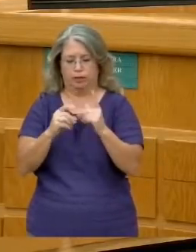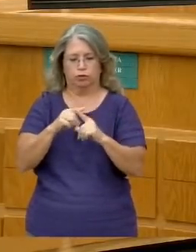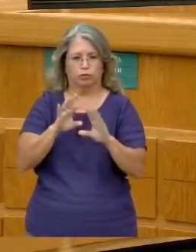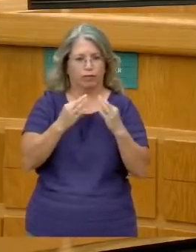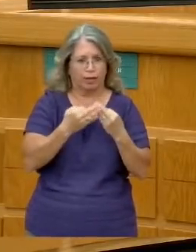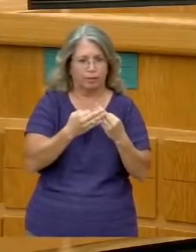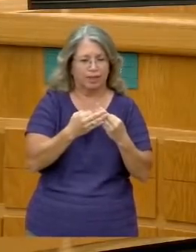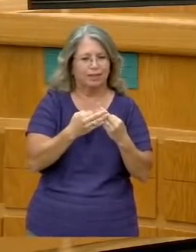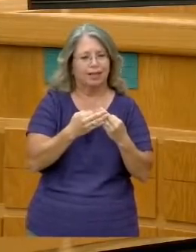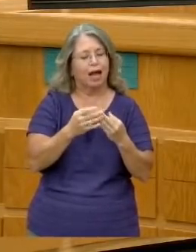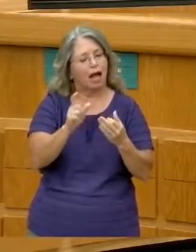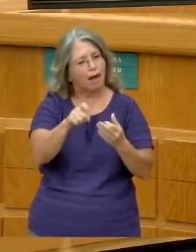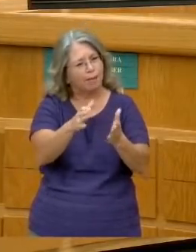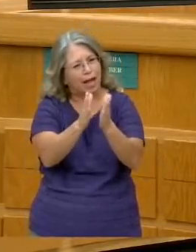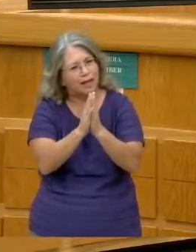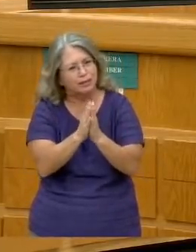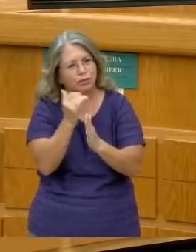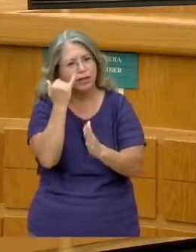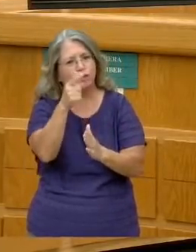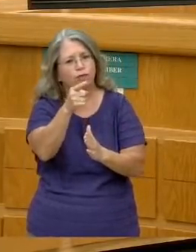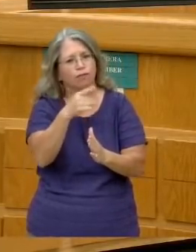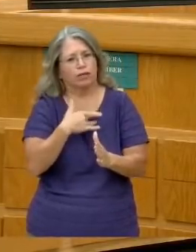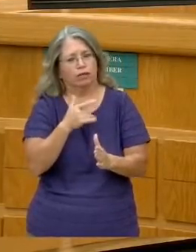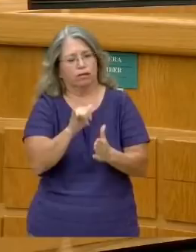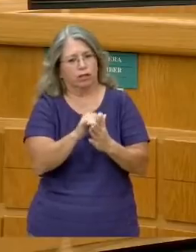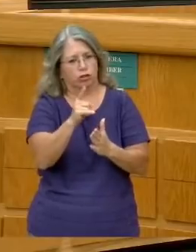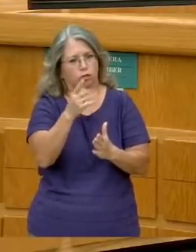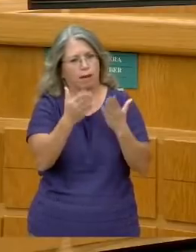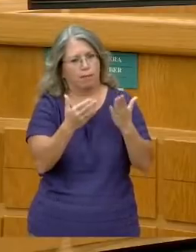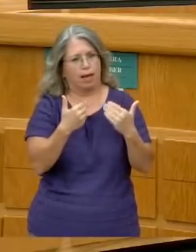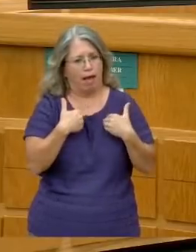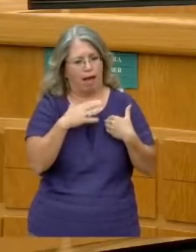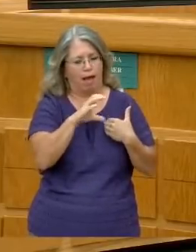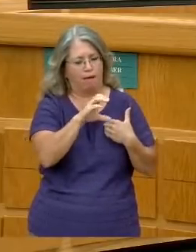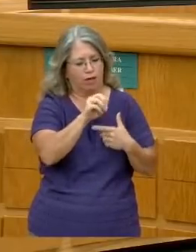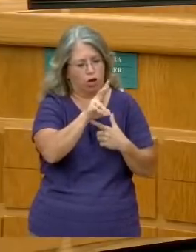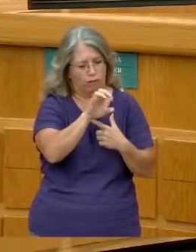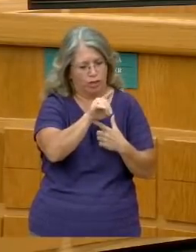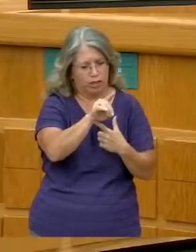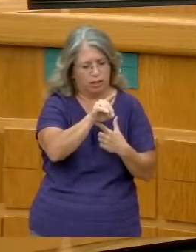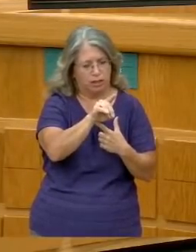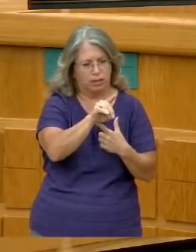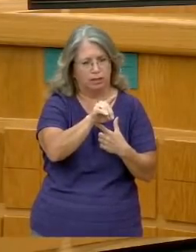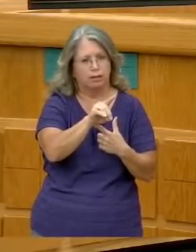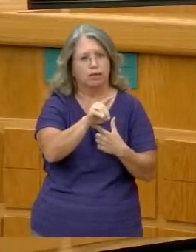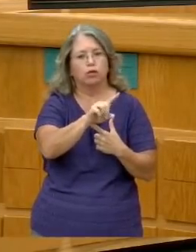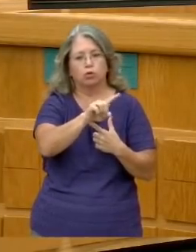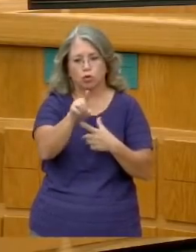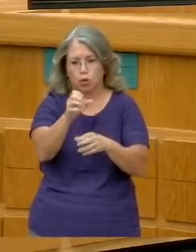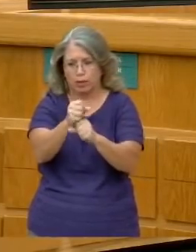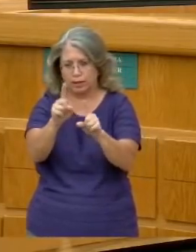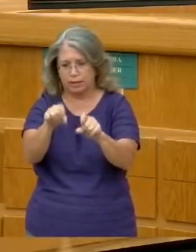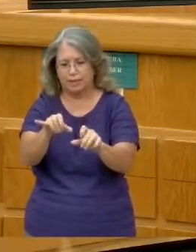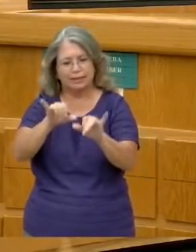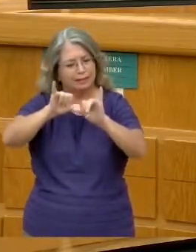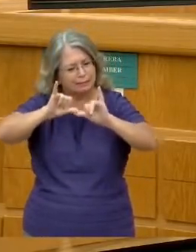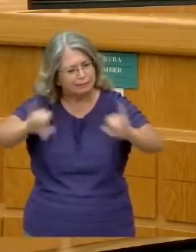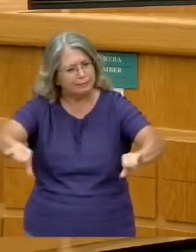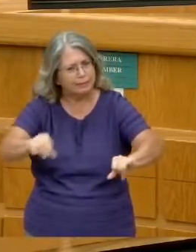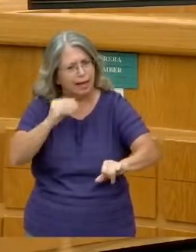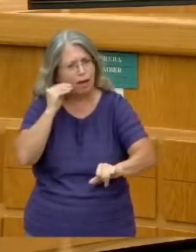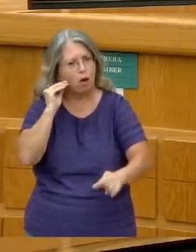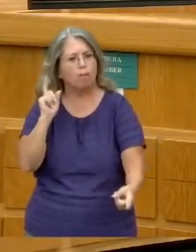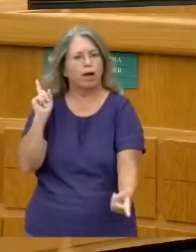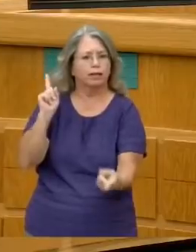it and you go get tested, stay home until you get results. I think we're taking too many